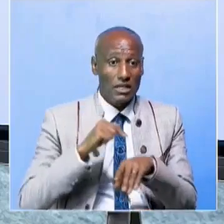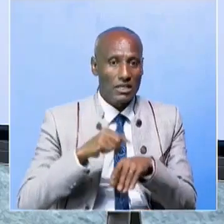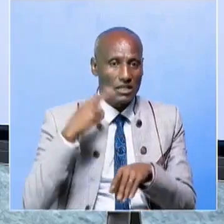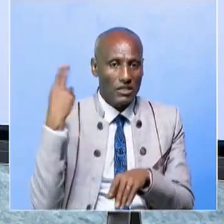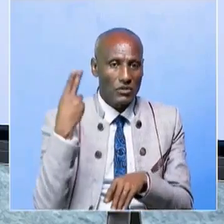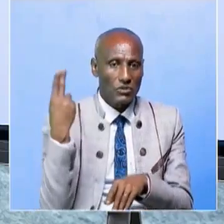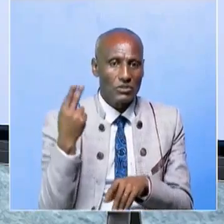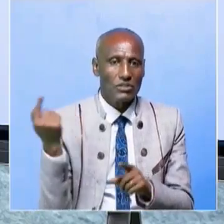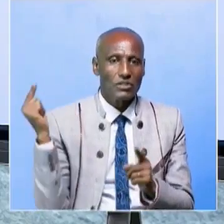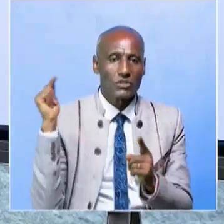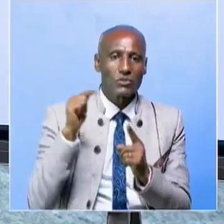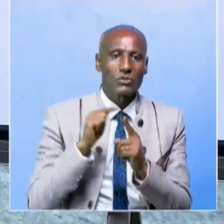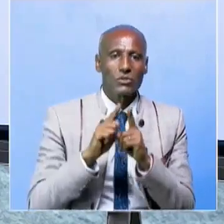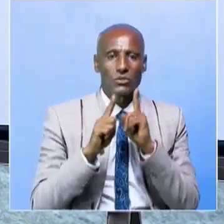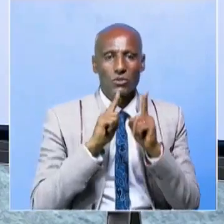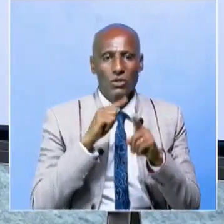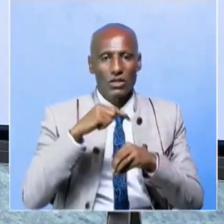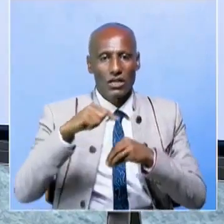to talk about